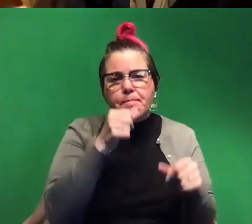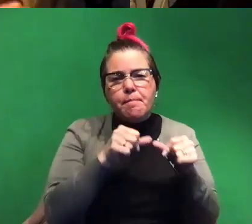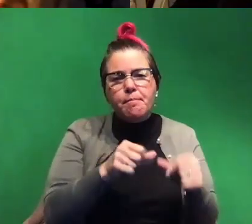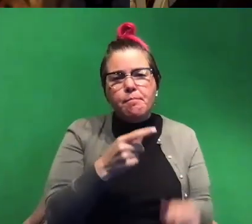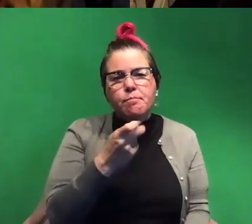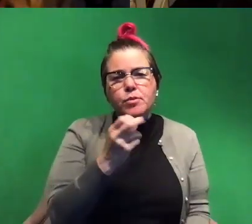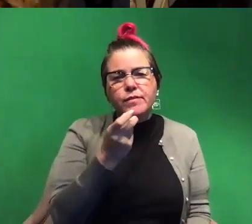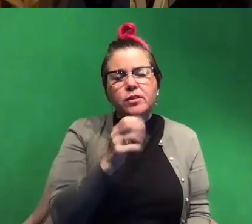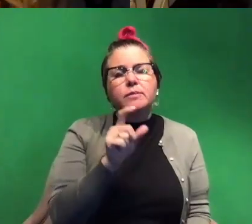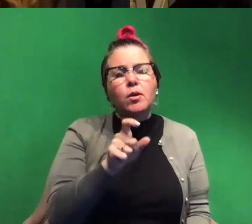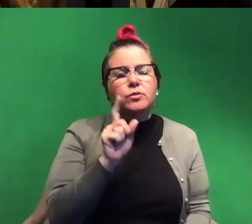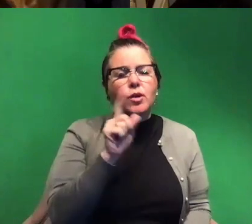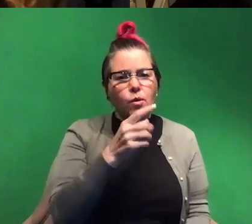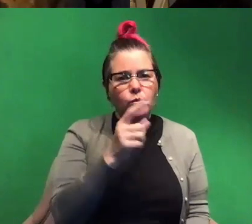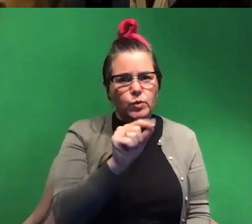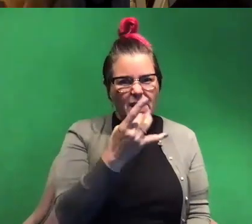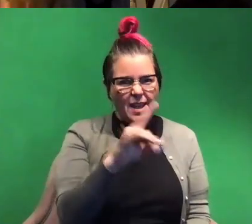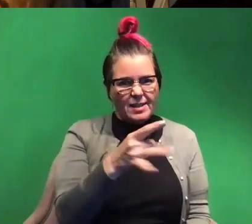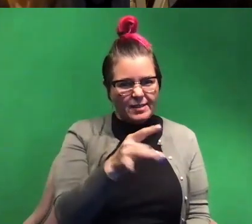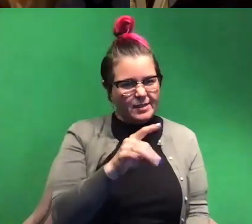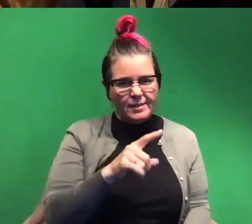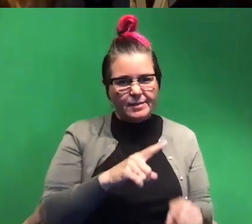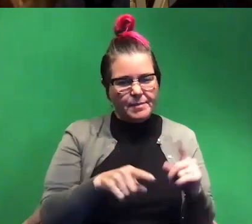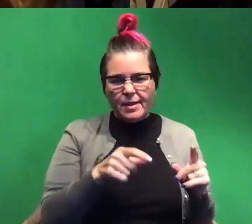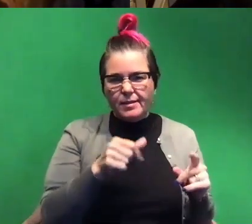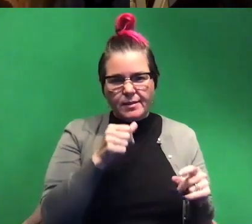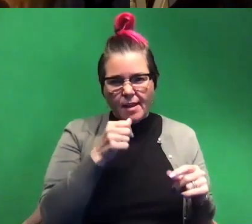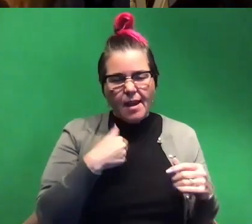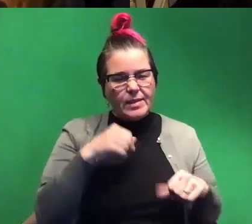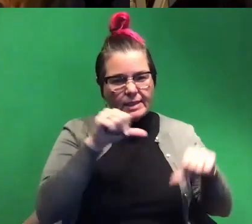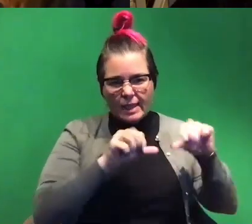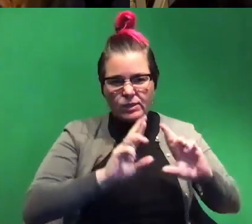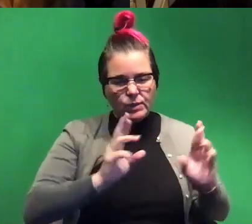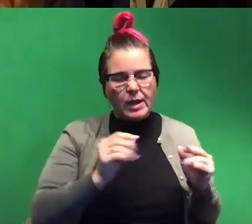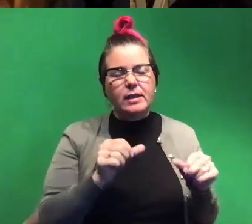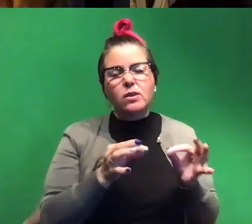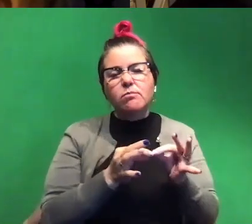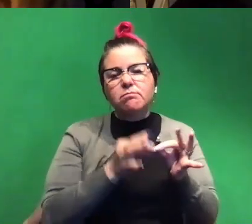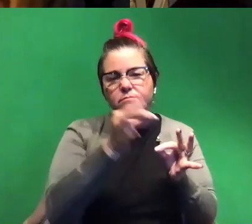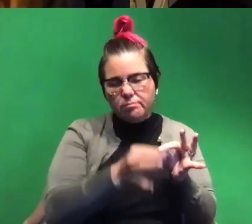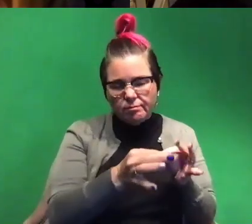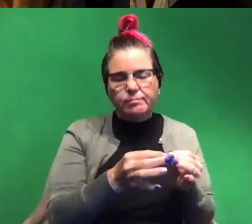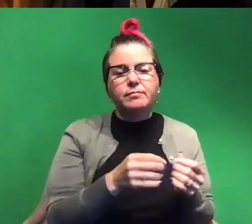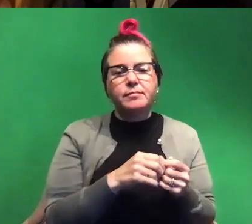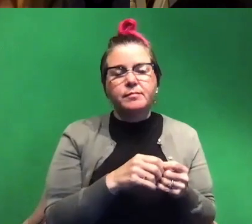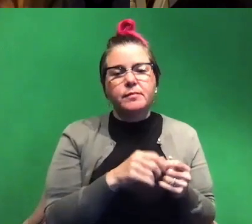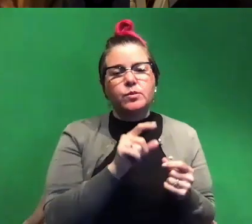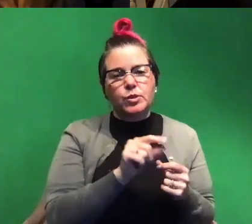go in 2018, but we didn't have all the science right then, so it got pushed a little bit. Um,